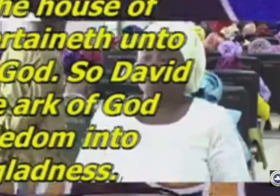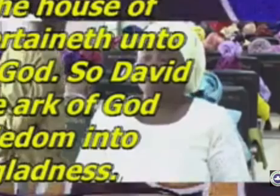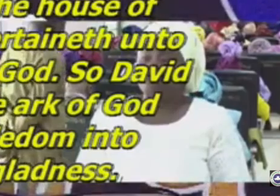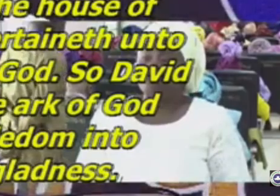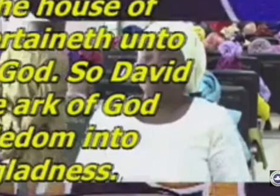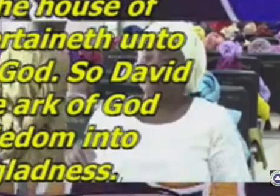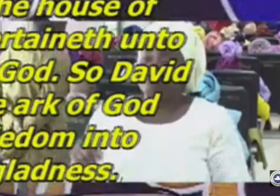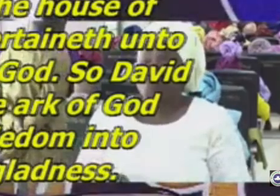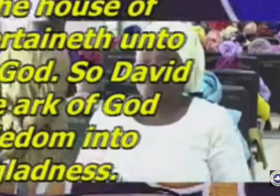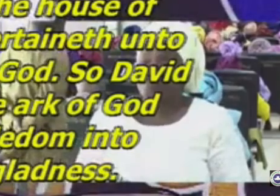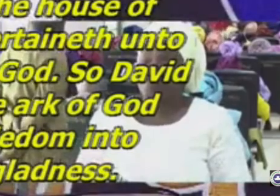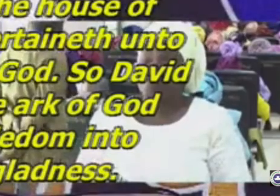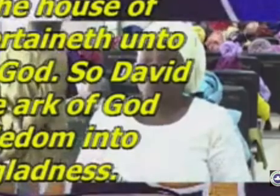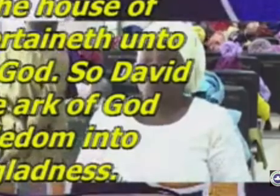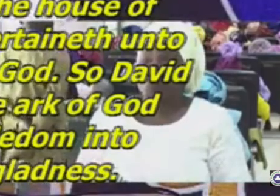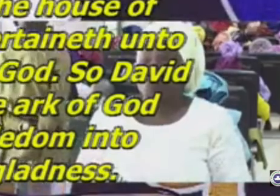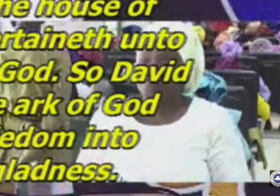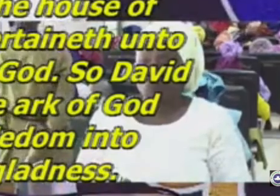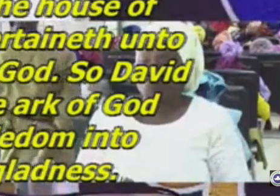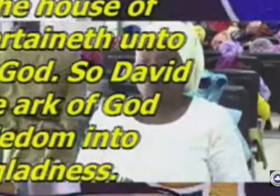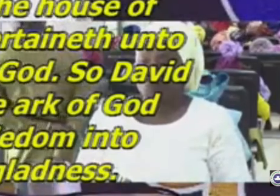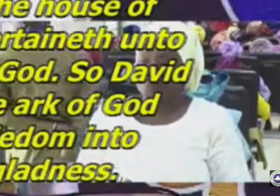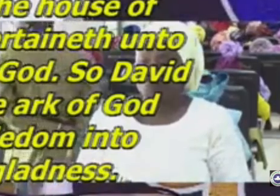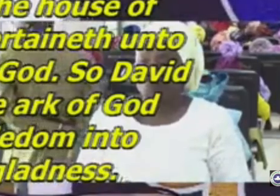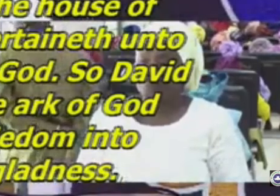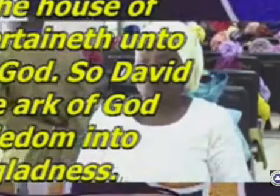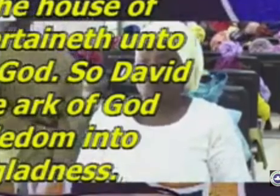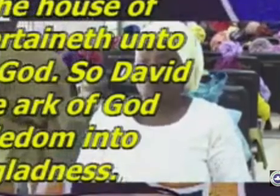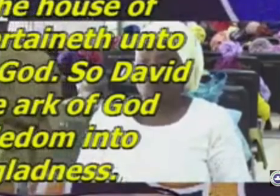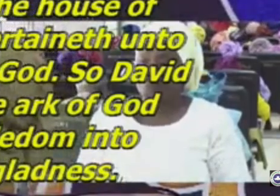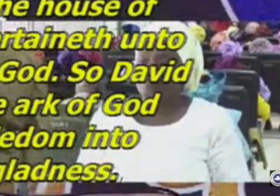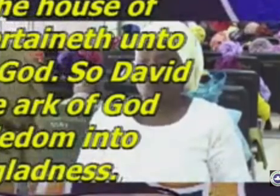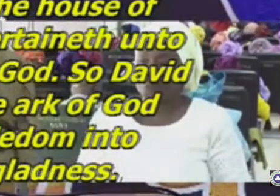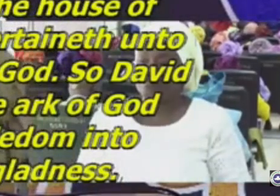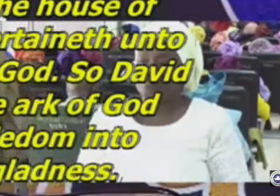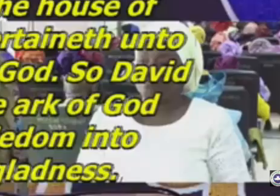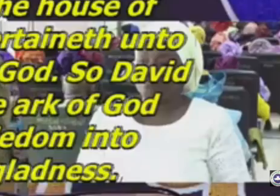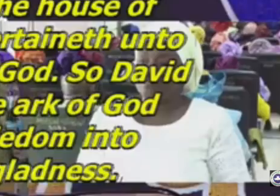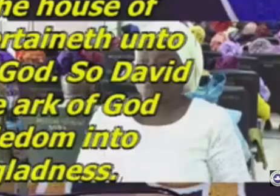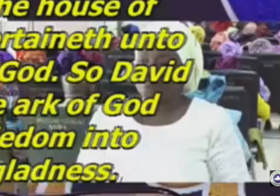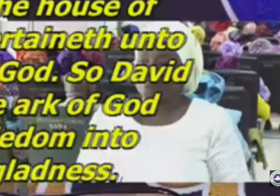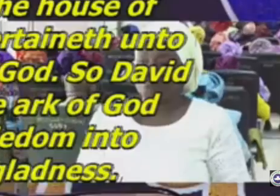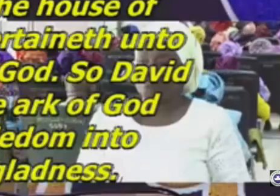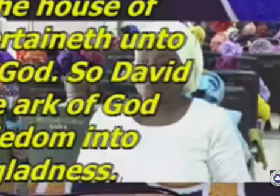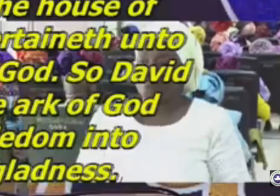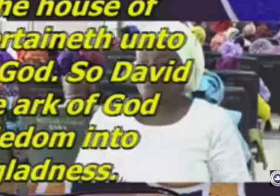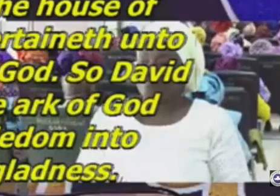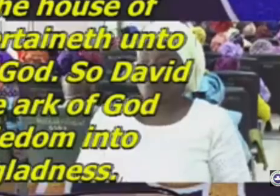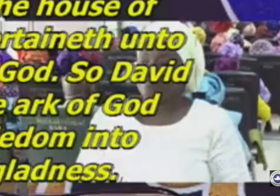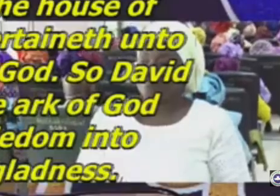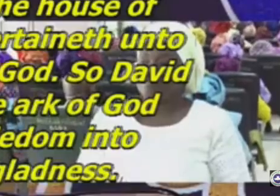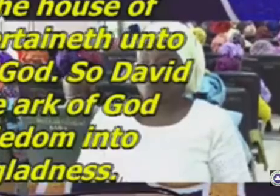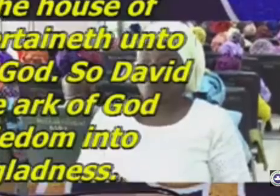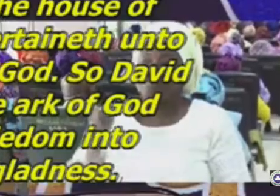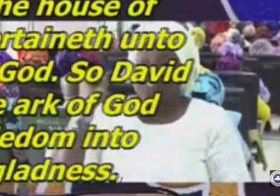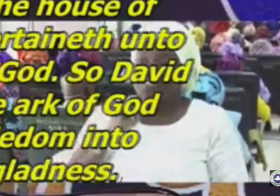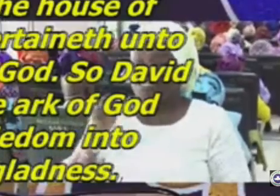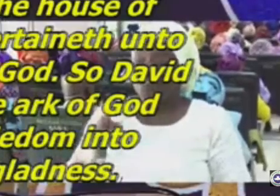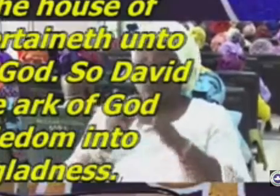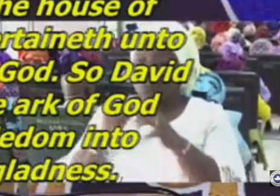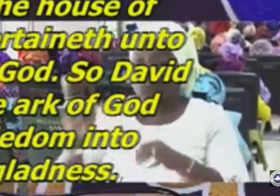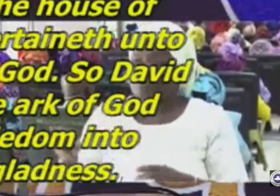took from David, the man who wrote the text that I read to you, the man who said, "I will praise